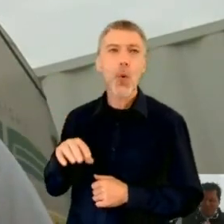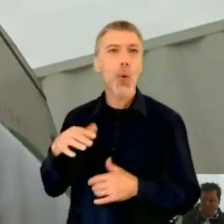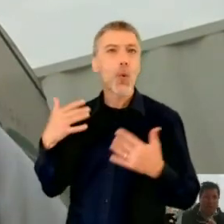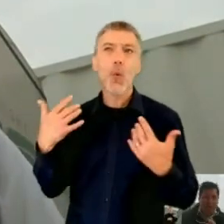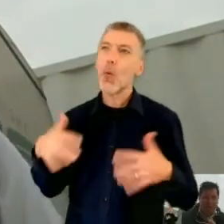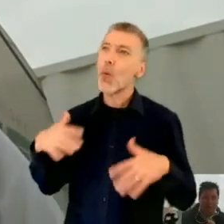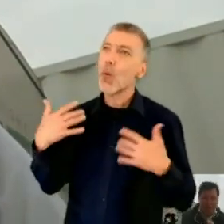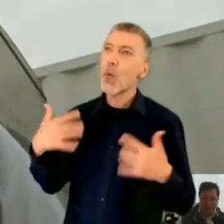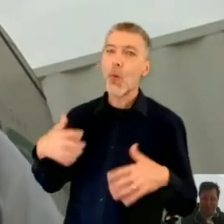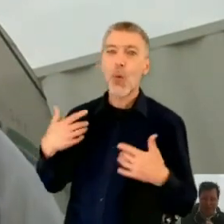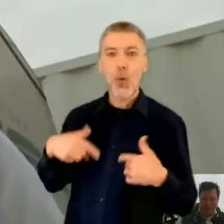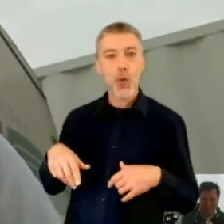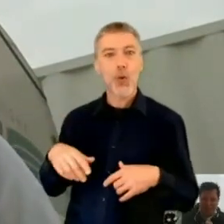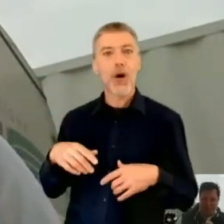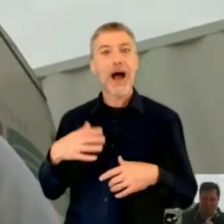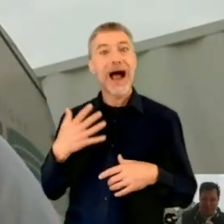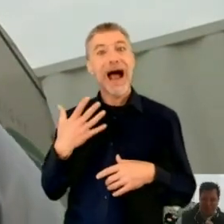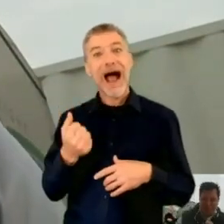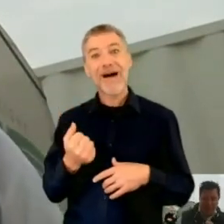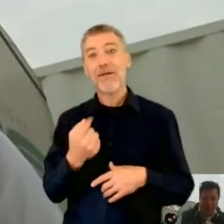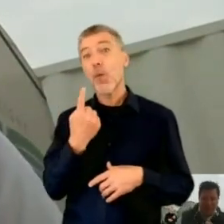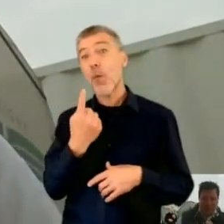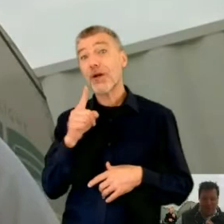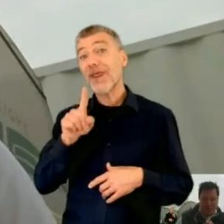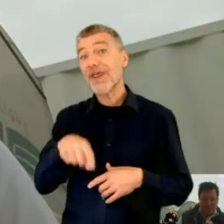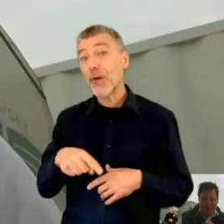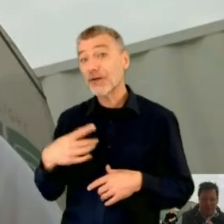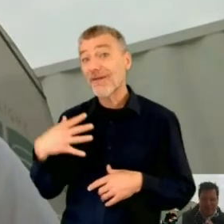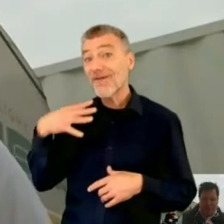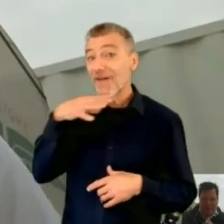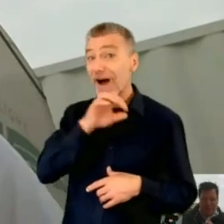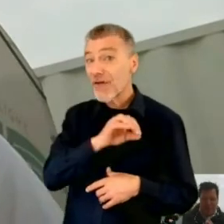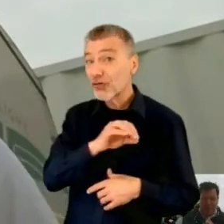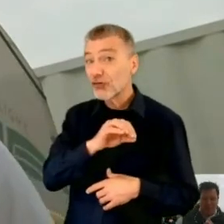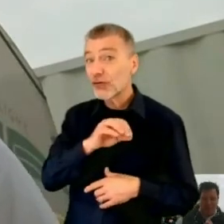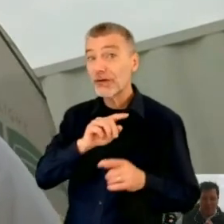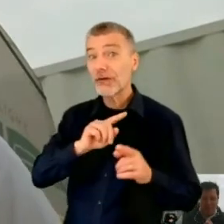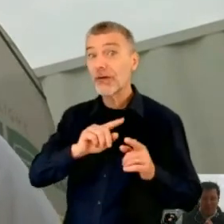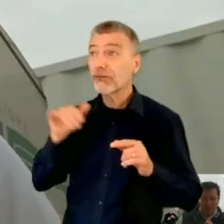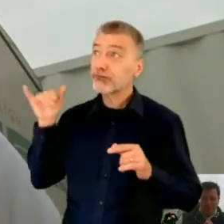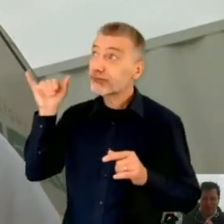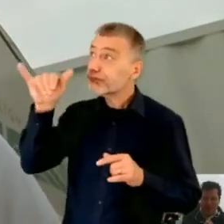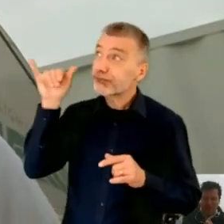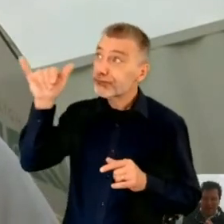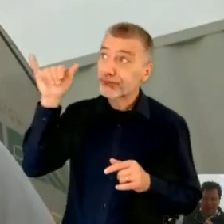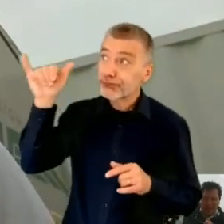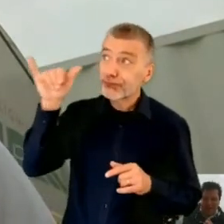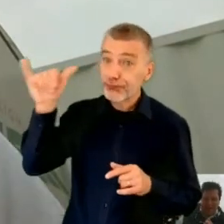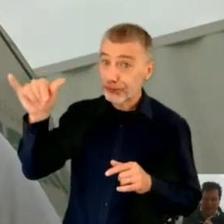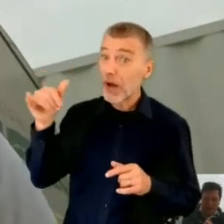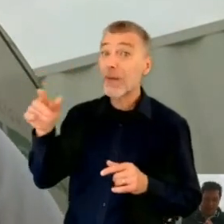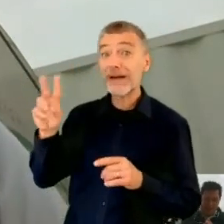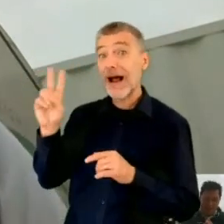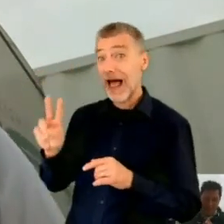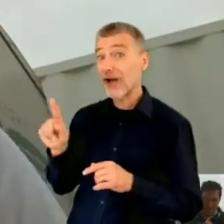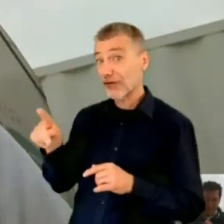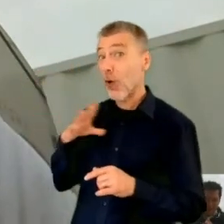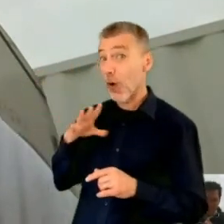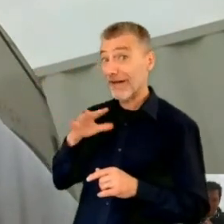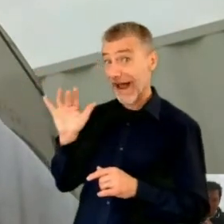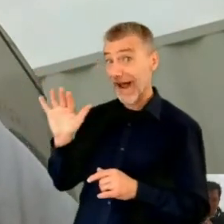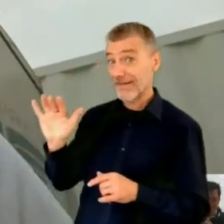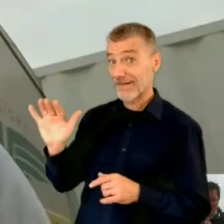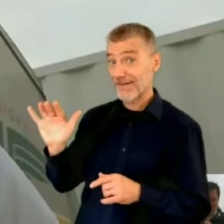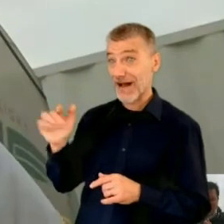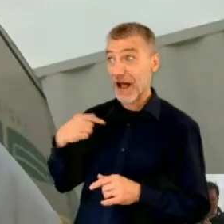more than 1,500 missions now of electric aircraft, so we've got some plenty experience of doing it, and it's still great to see it every time.